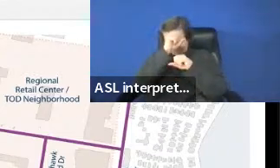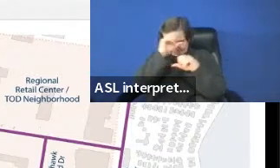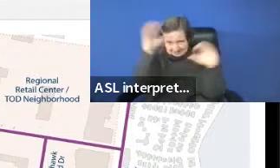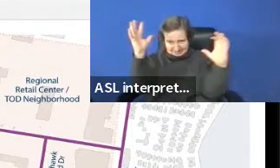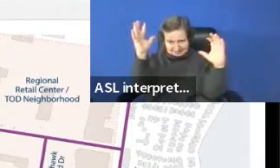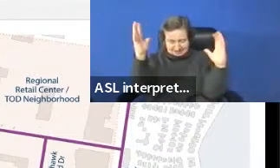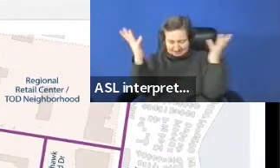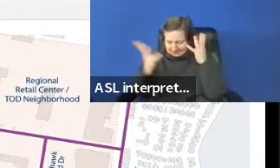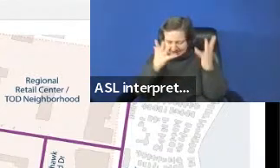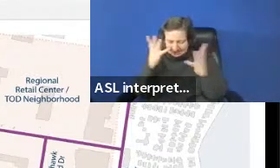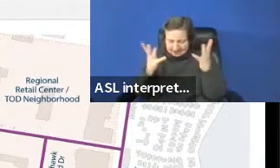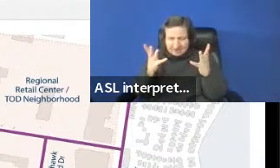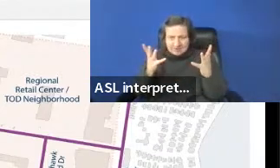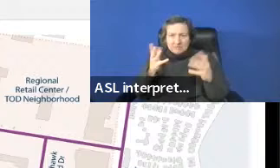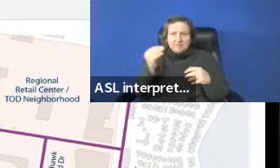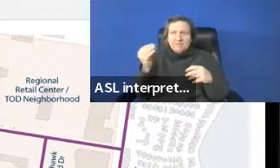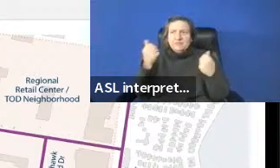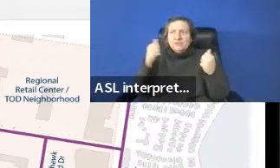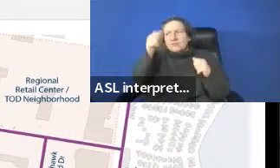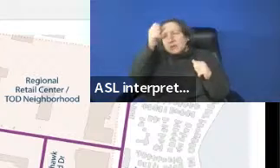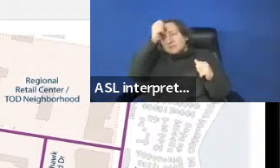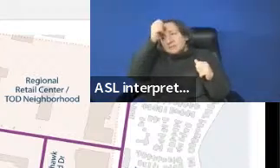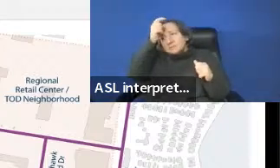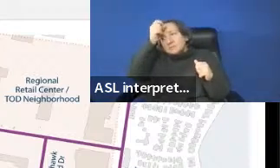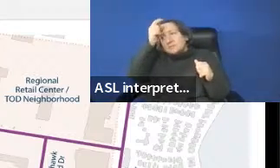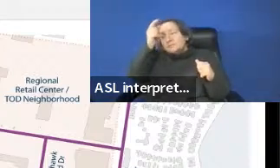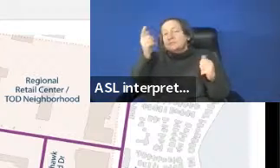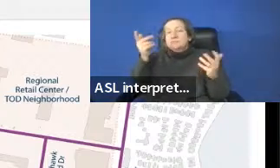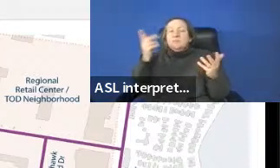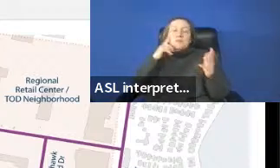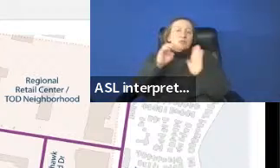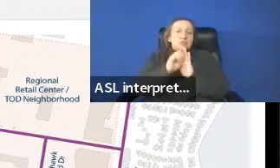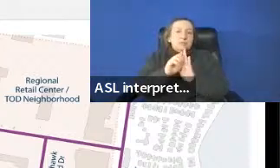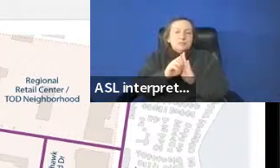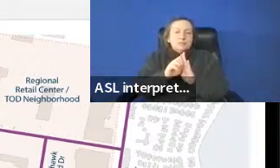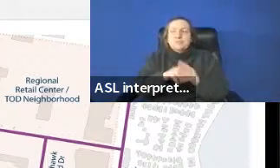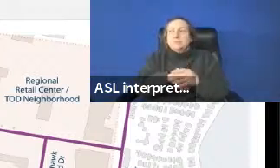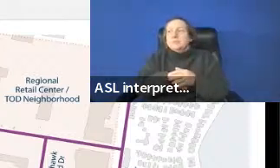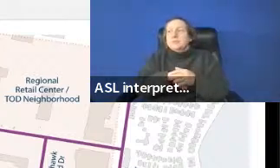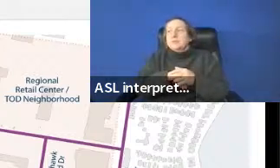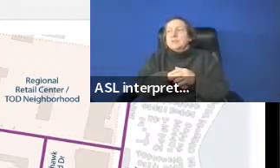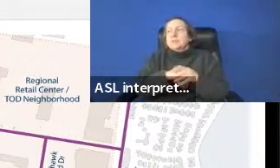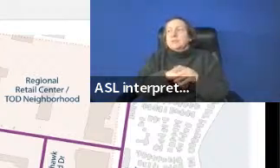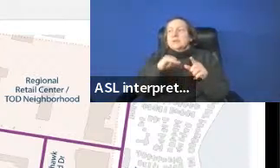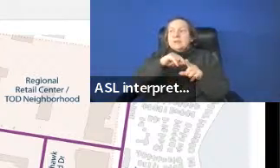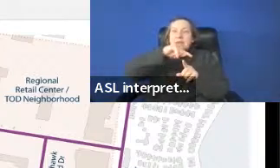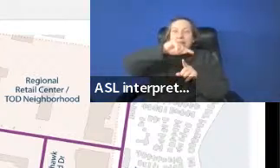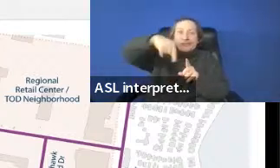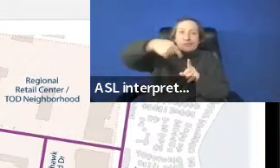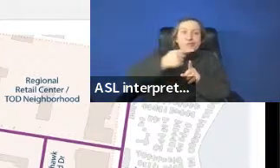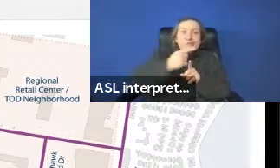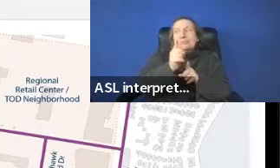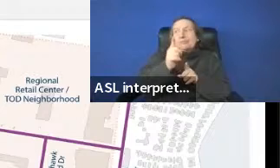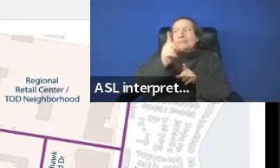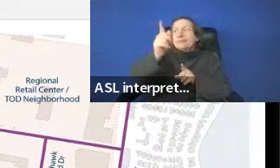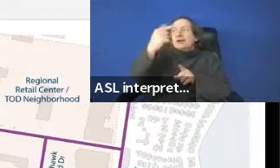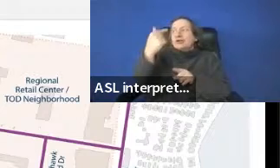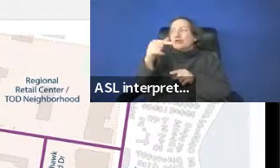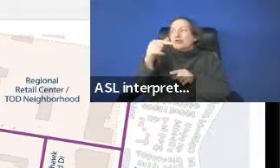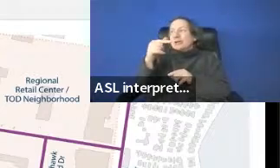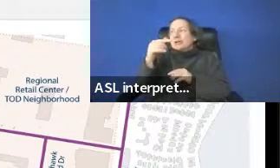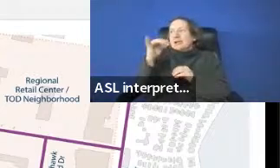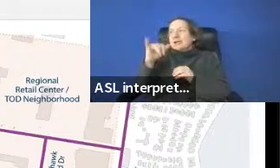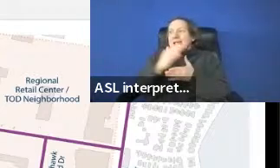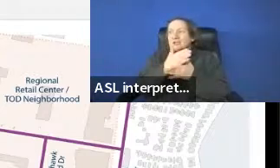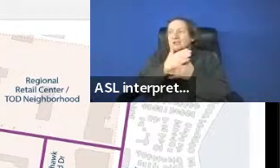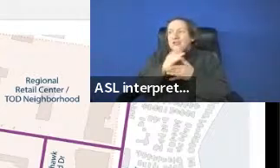general and understand. So for instance, the little curly Q at the upper right in the green, that's a shared use path,